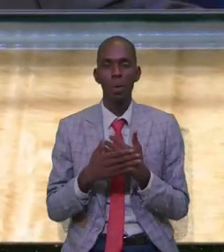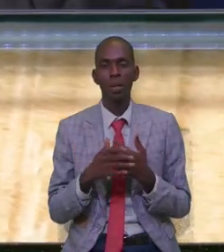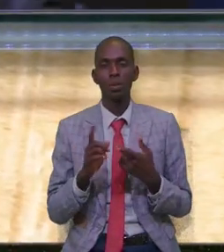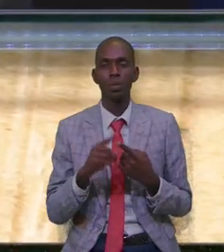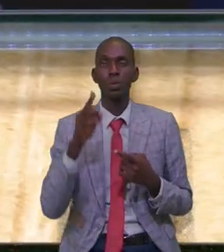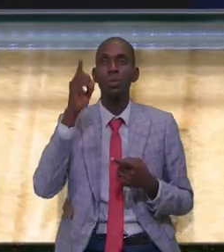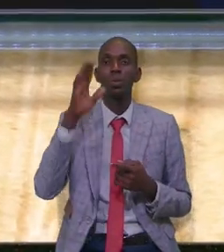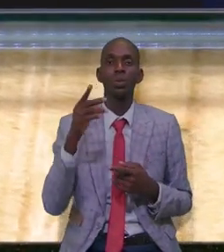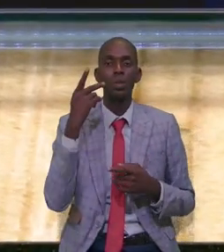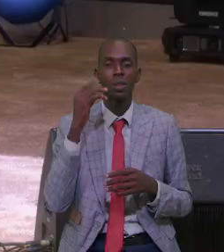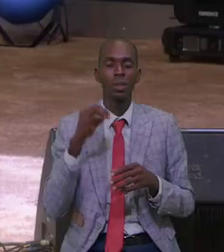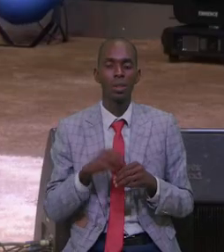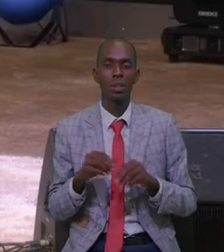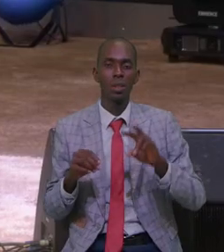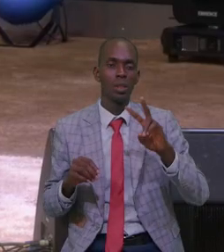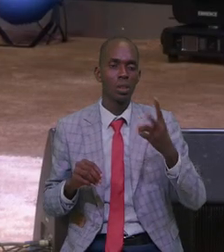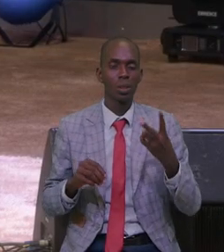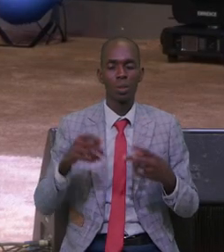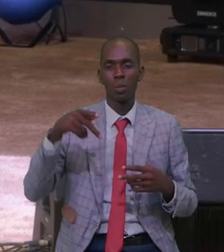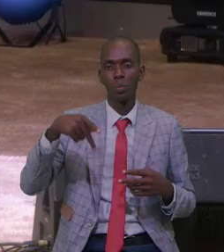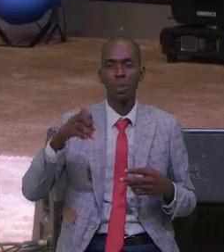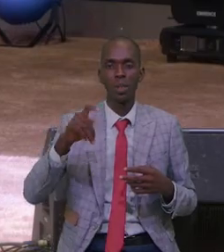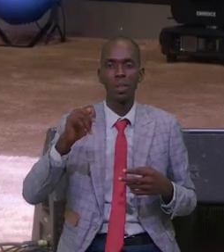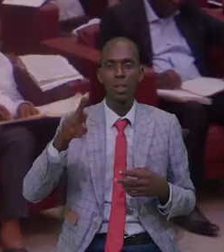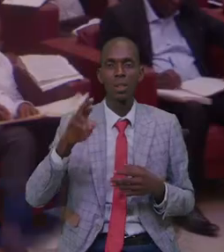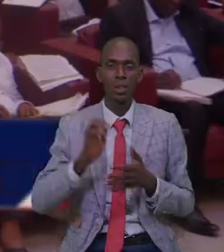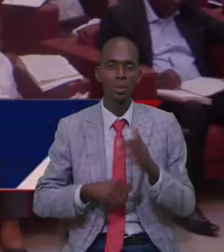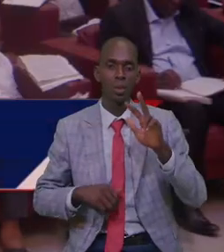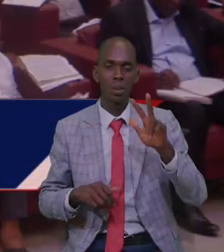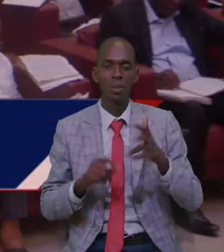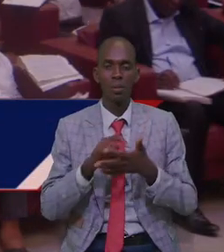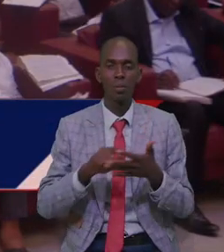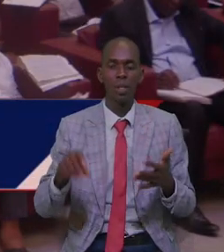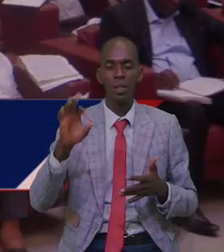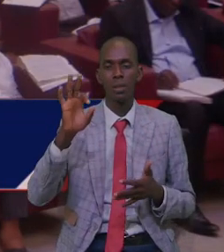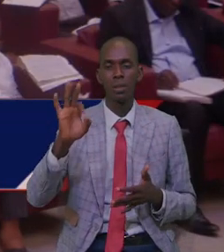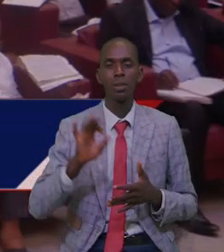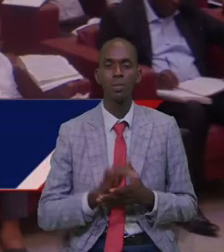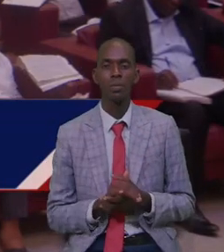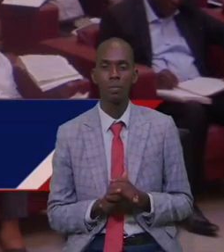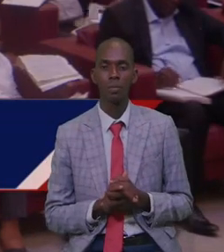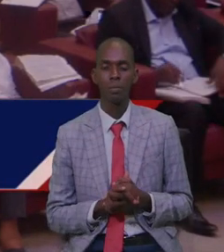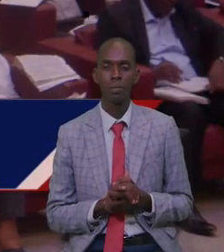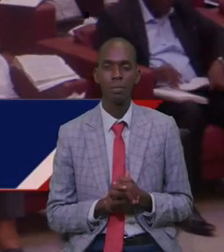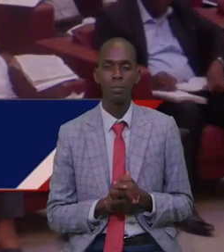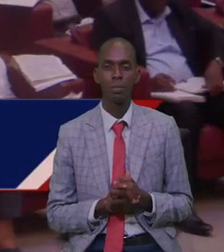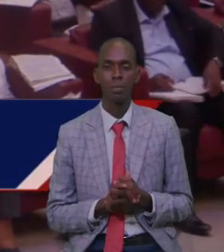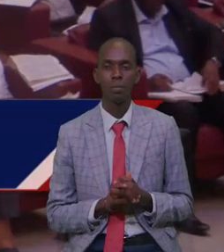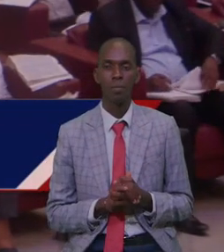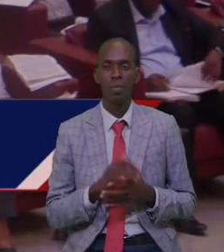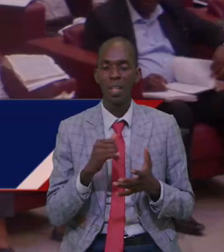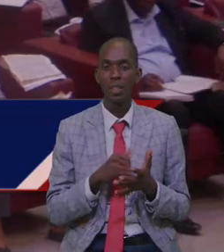Peter chapter 3, verse 9, 2 Peter chapter 3, we're looking at verse 9.